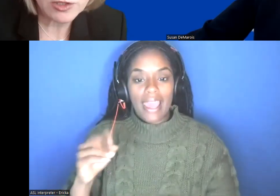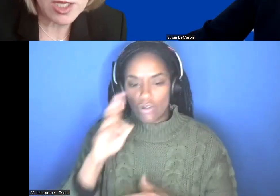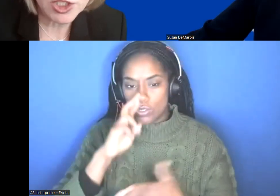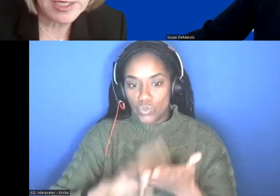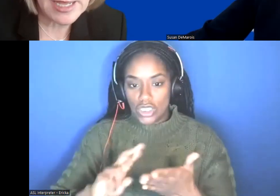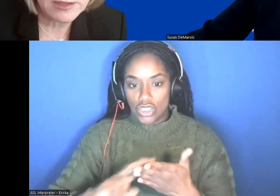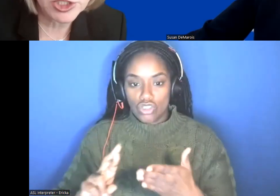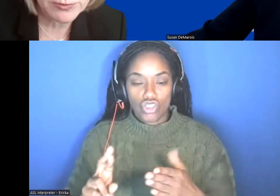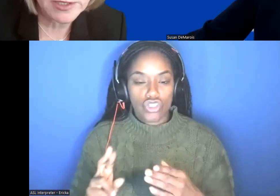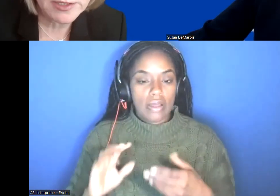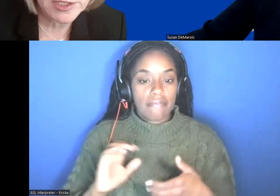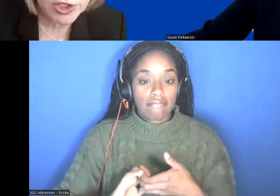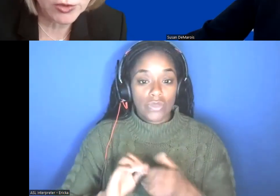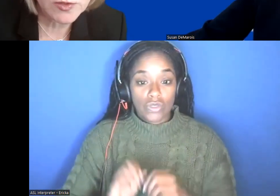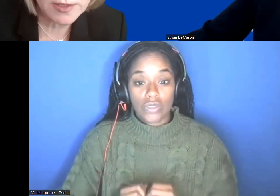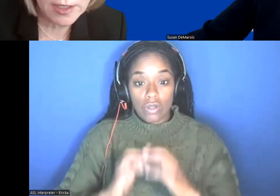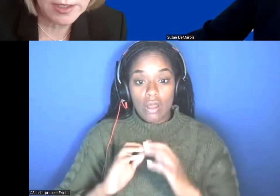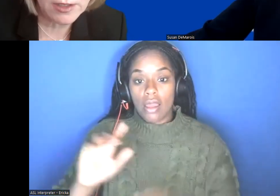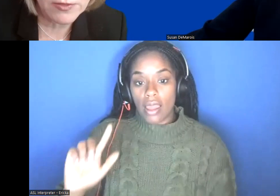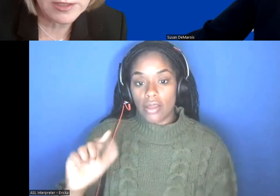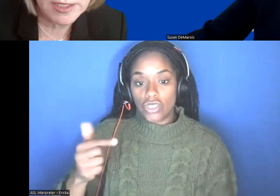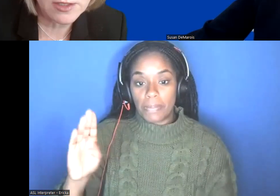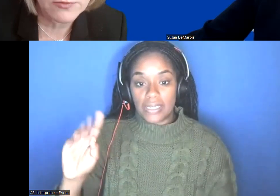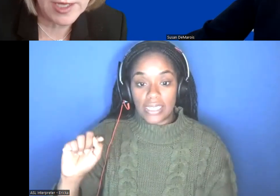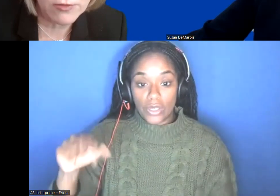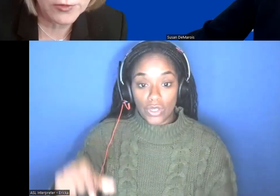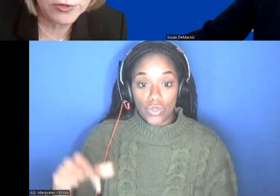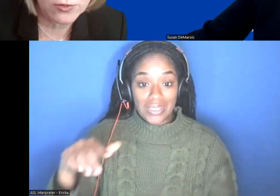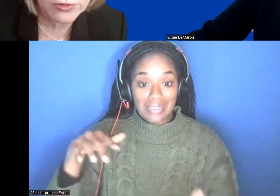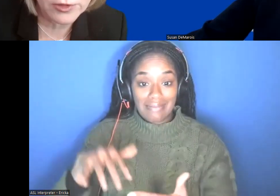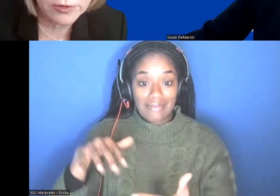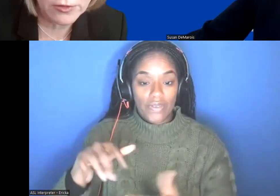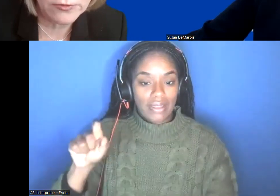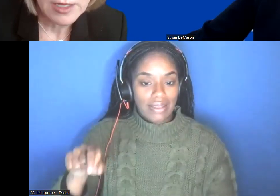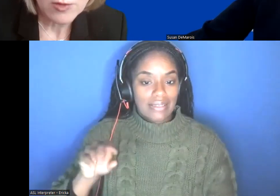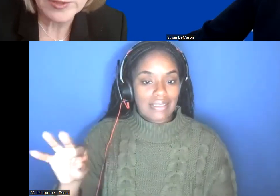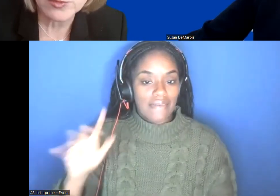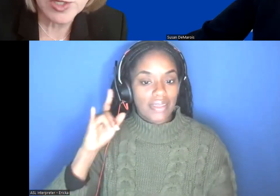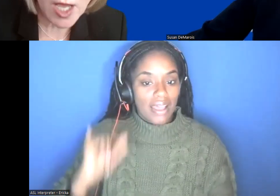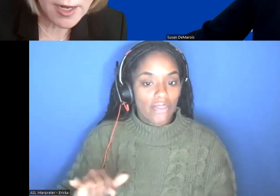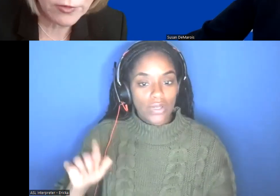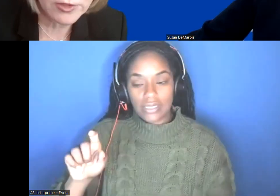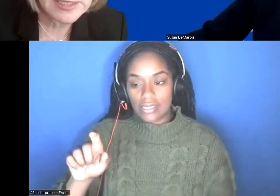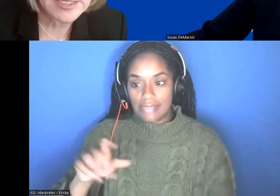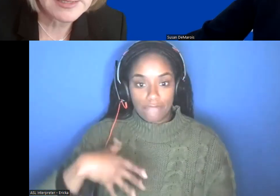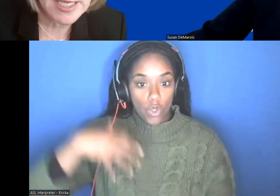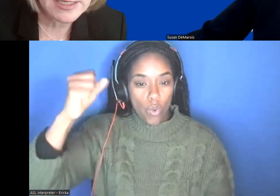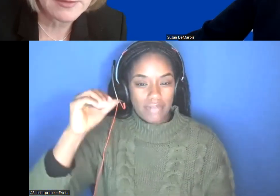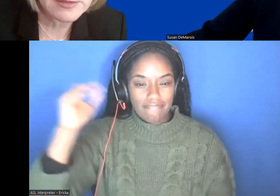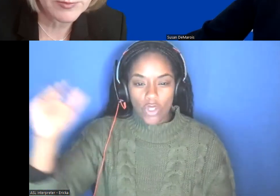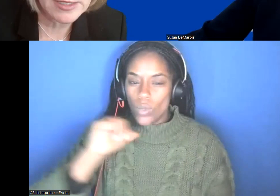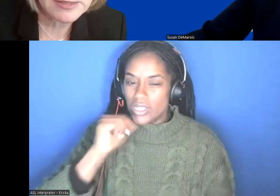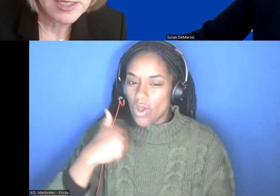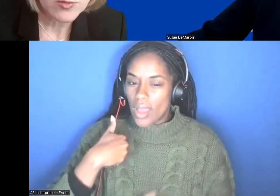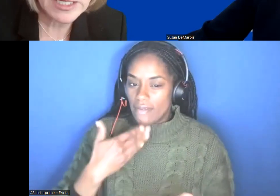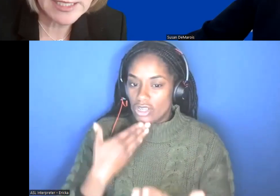to launch an LGBTQ study on the needs of California's older adults. We do not have a good data set in